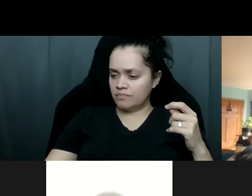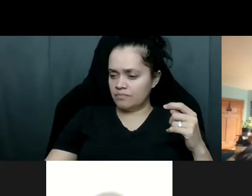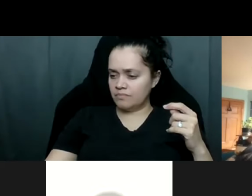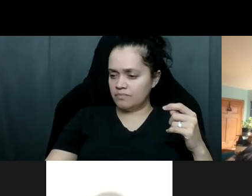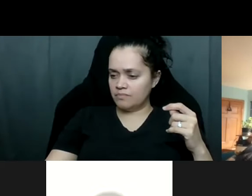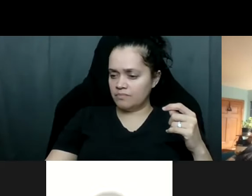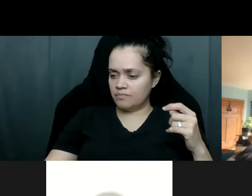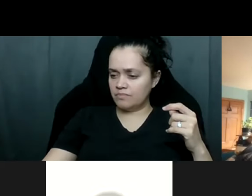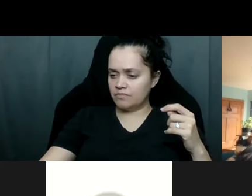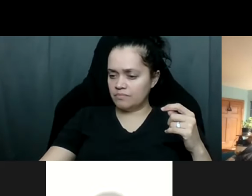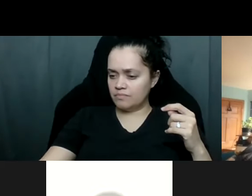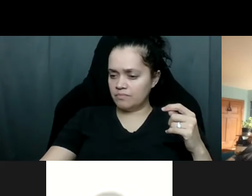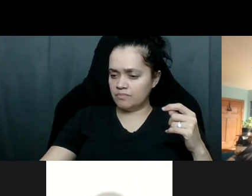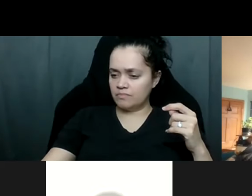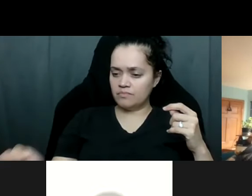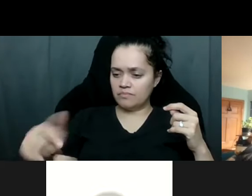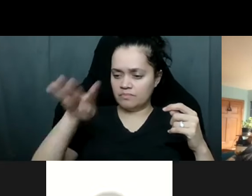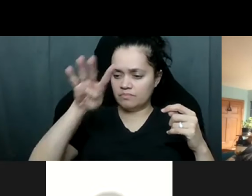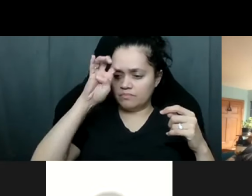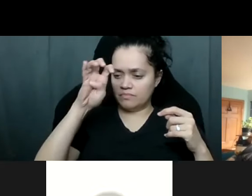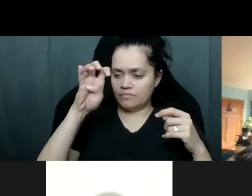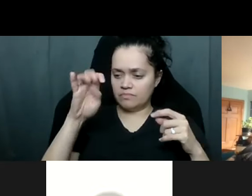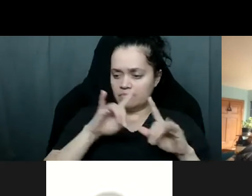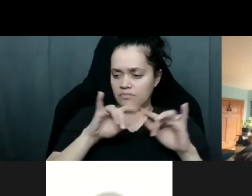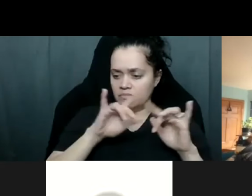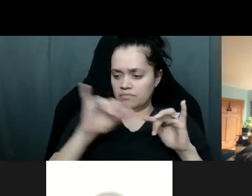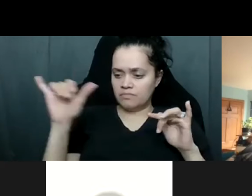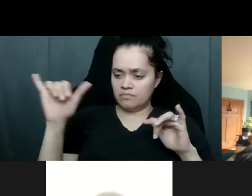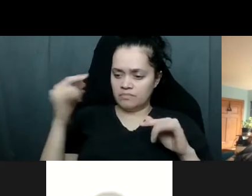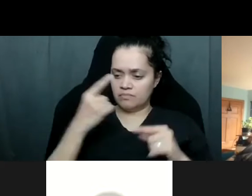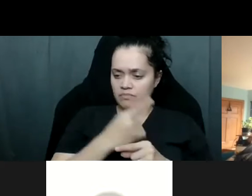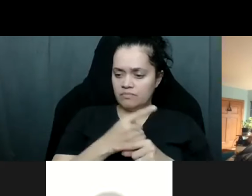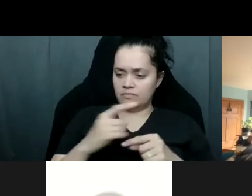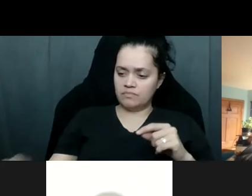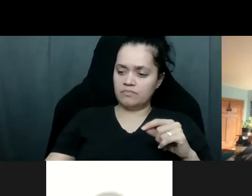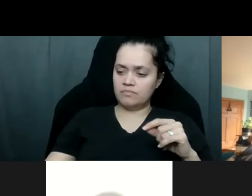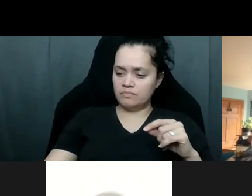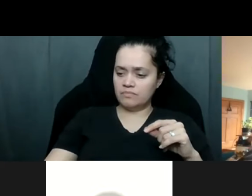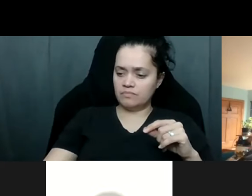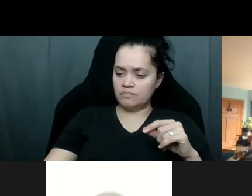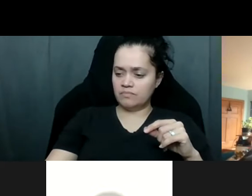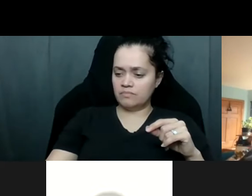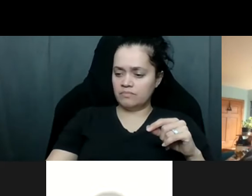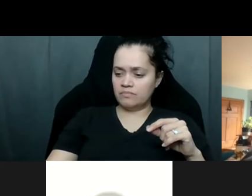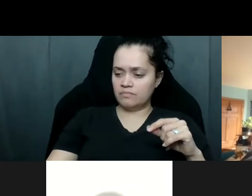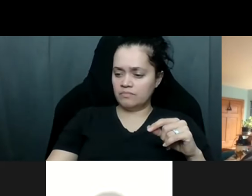a little puzzling at times too. All